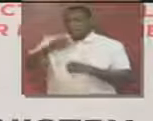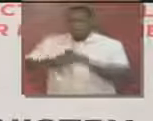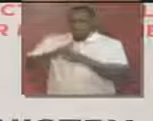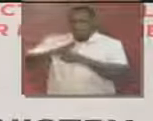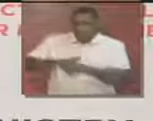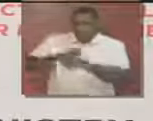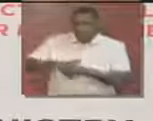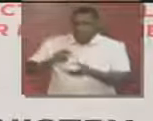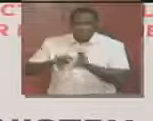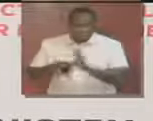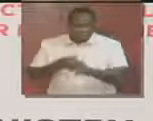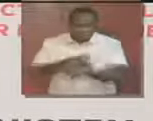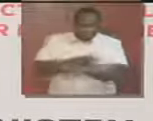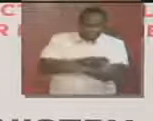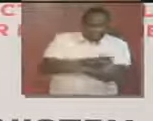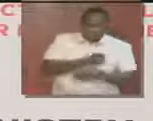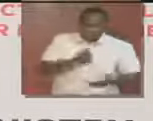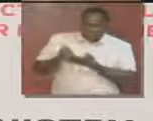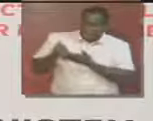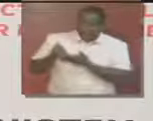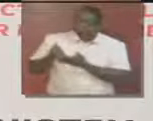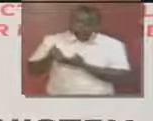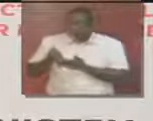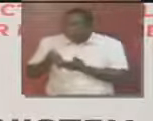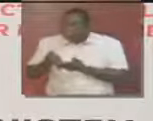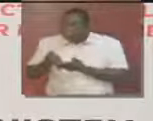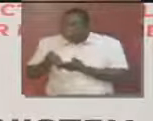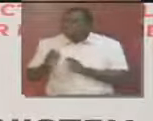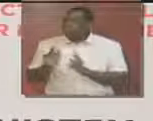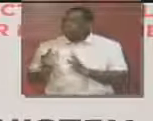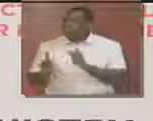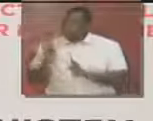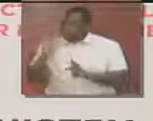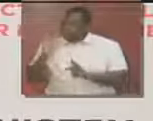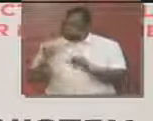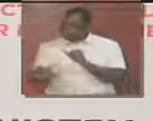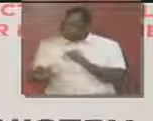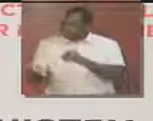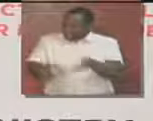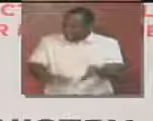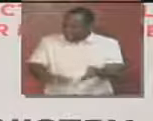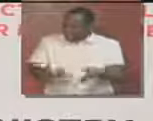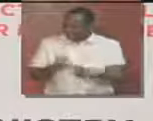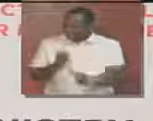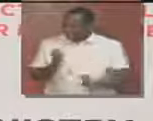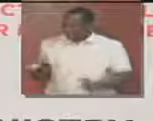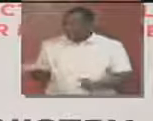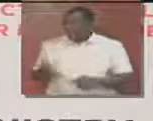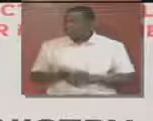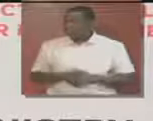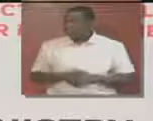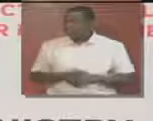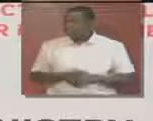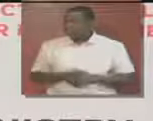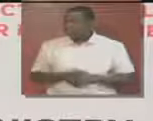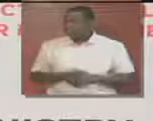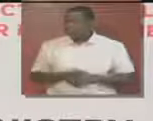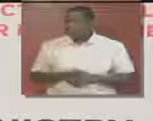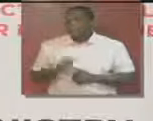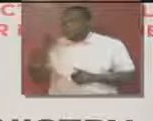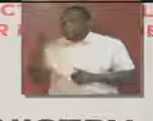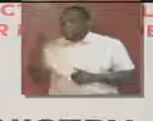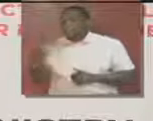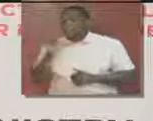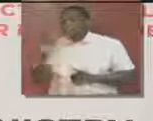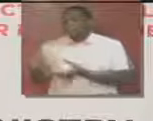causes, and those things will continue to occur even after vaccination, but they are noted to be causally unrelated. So